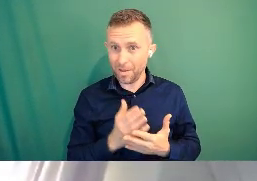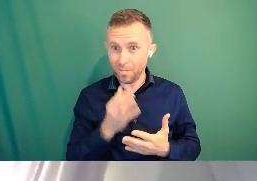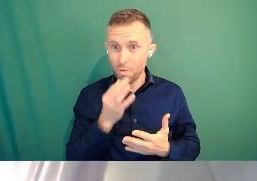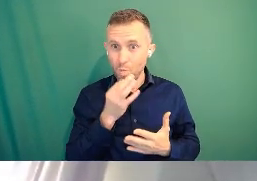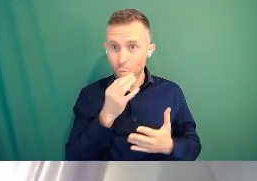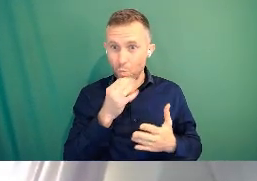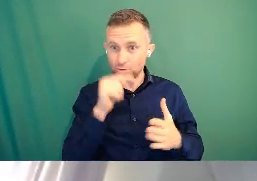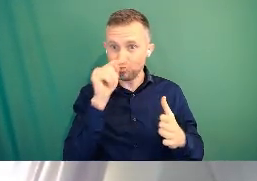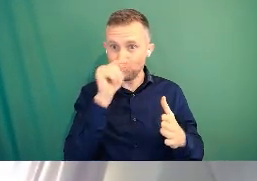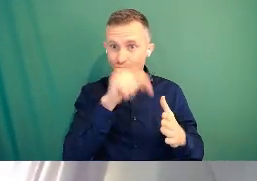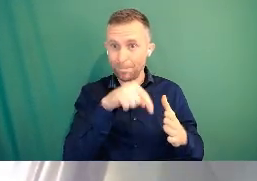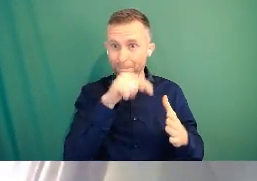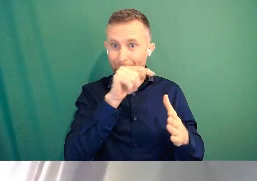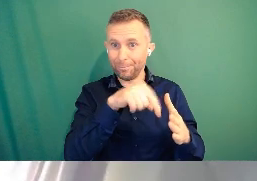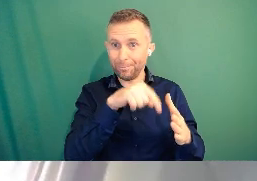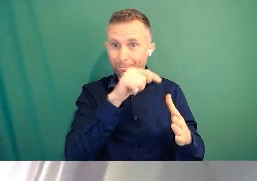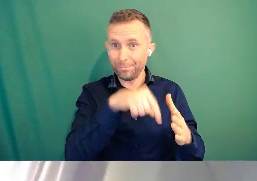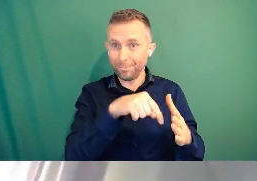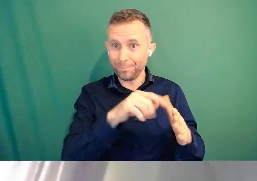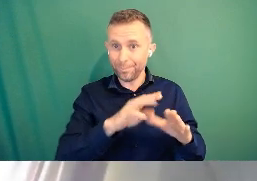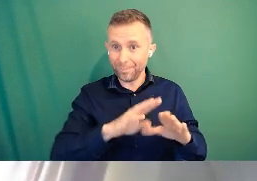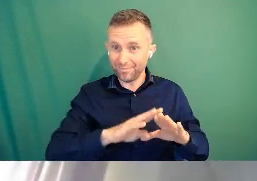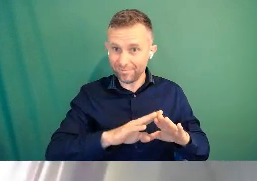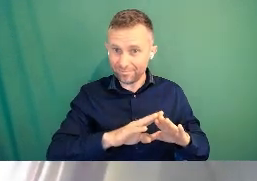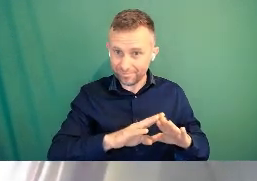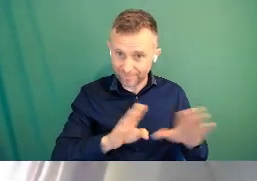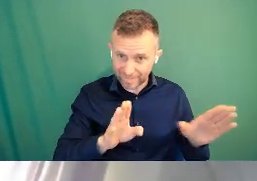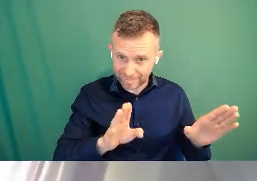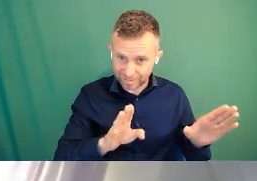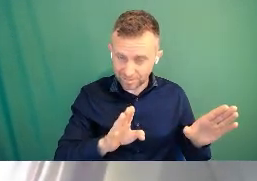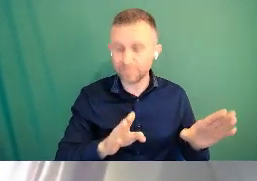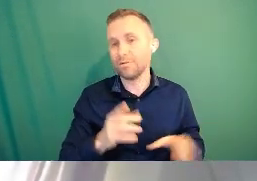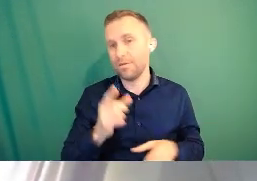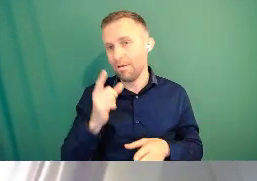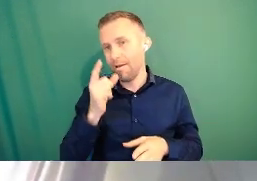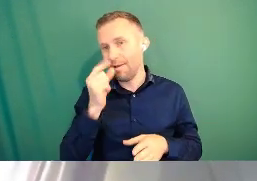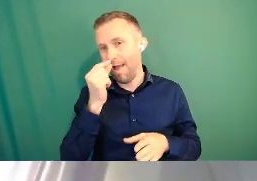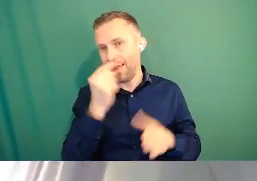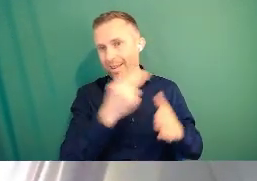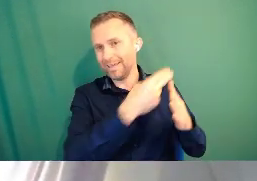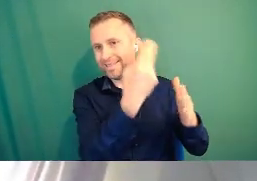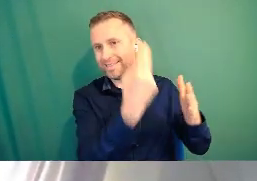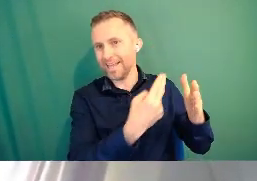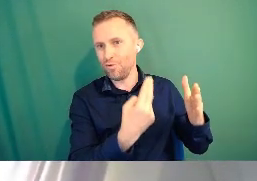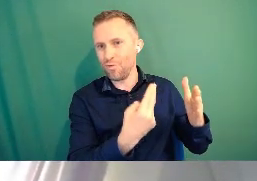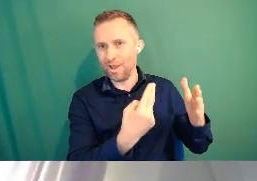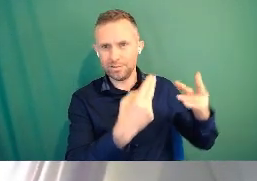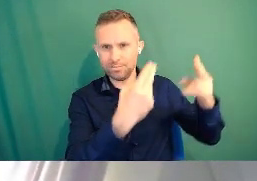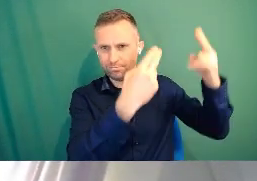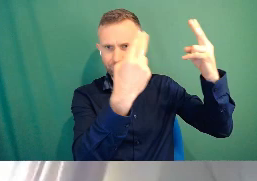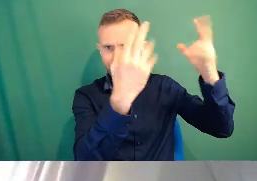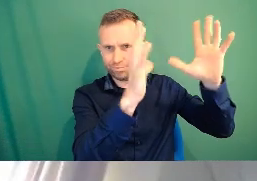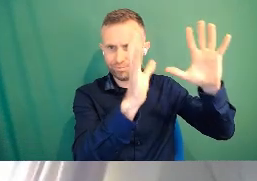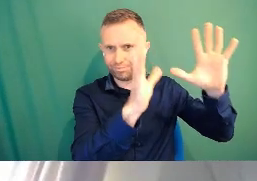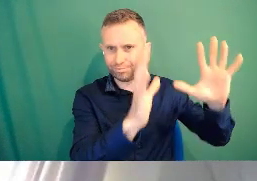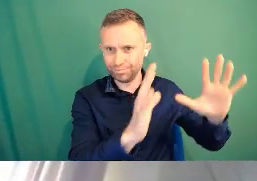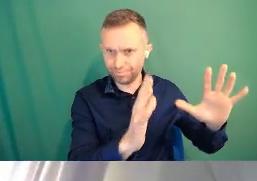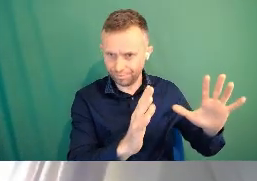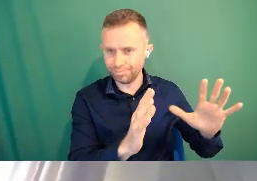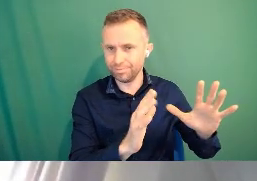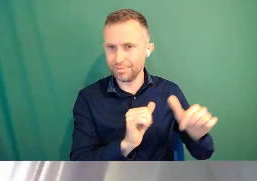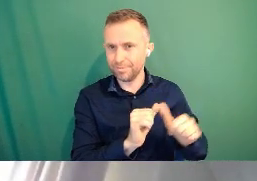of the water ingress has stopped, then the important job of replacing the